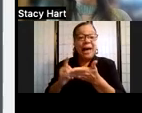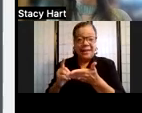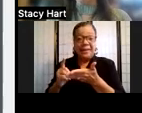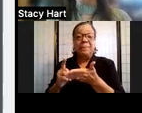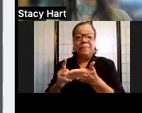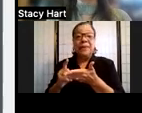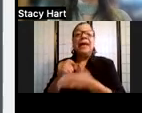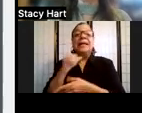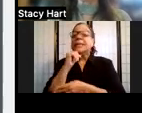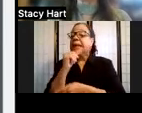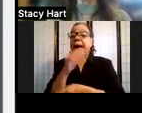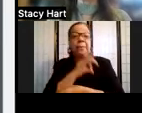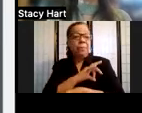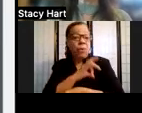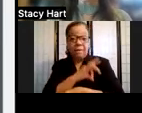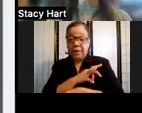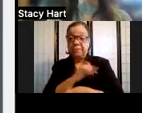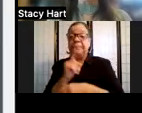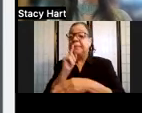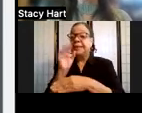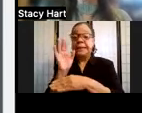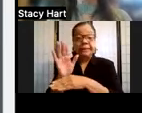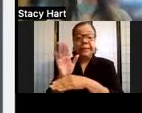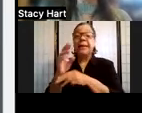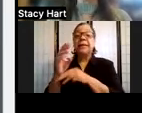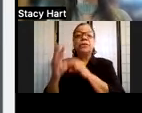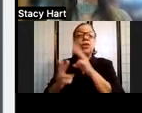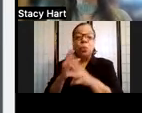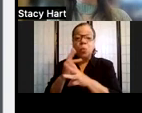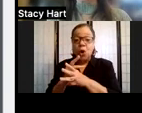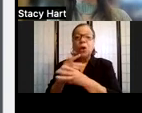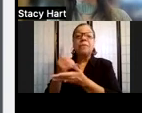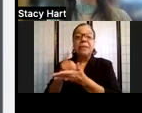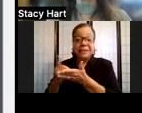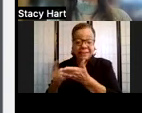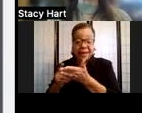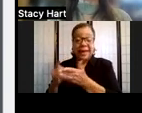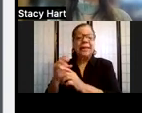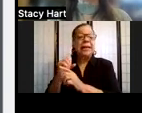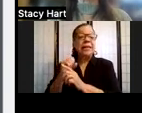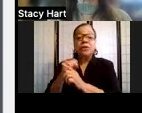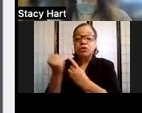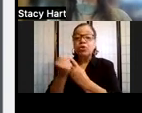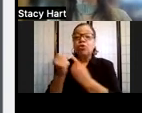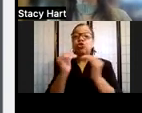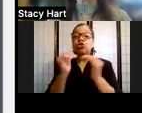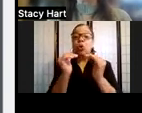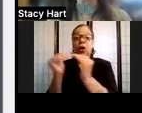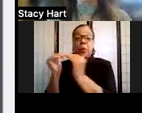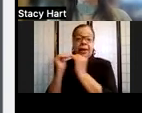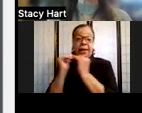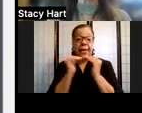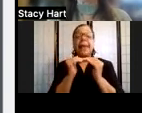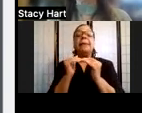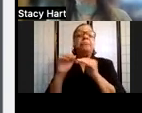nonprofit dedicated to the role of design and in the social equity across spectrum of